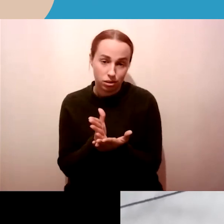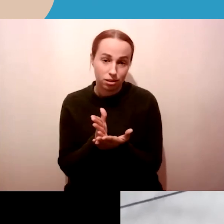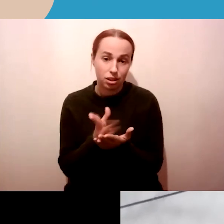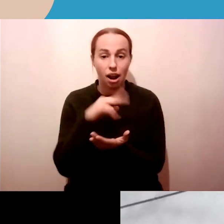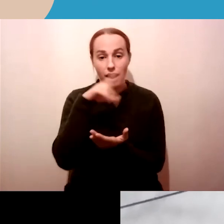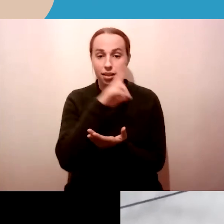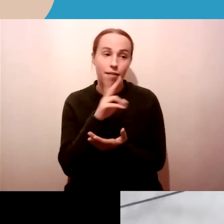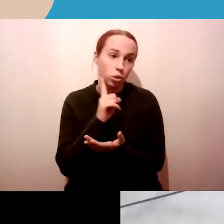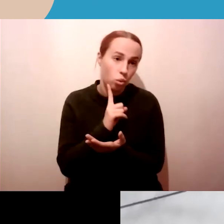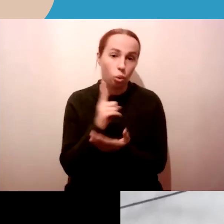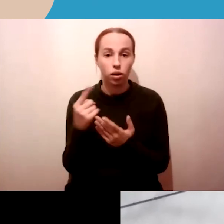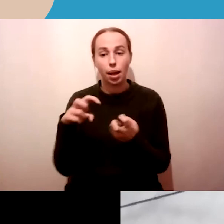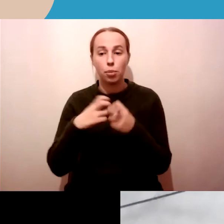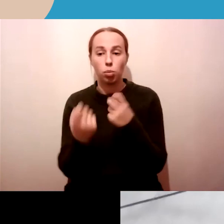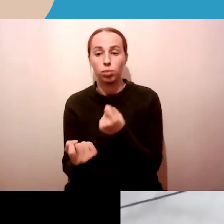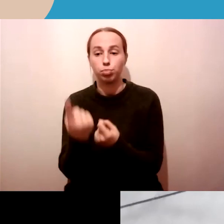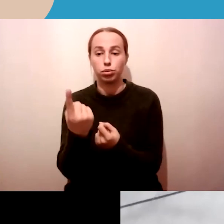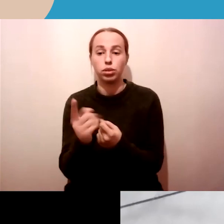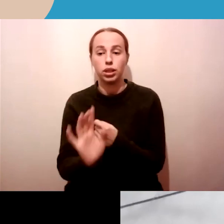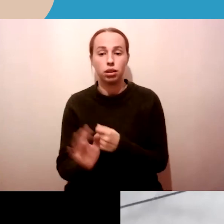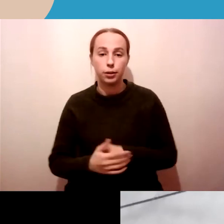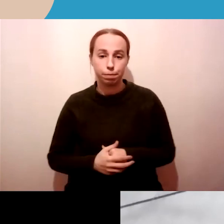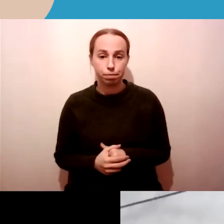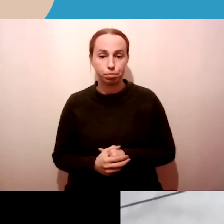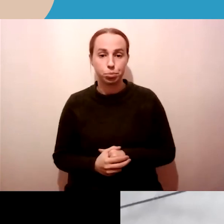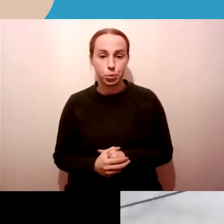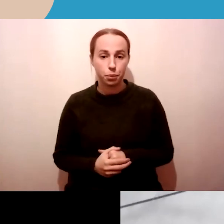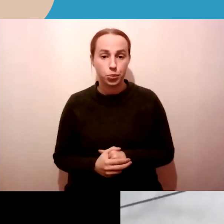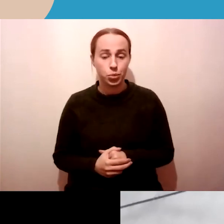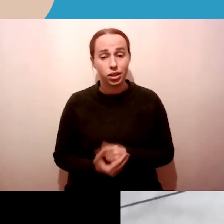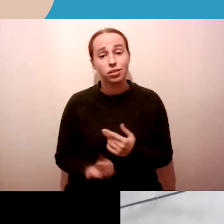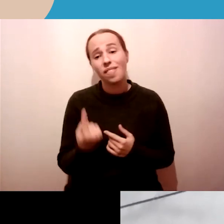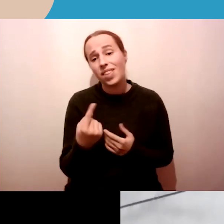whether parents feel safe.